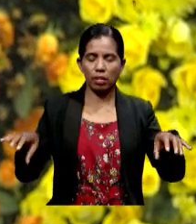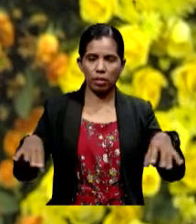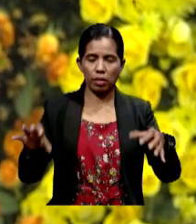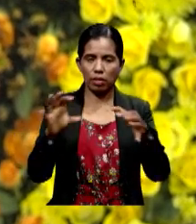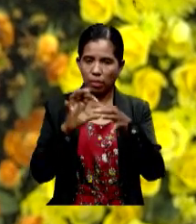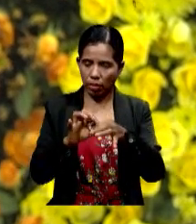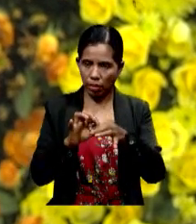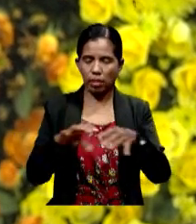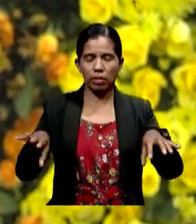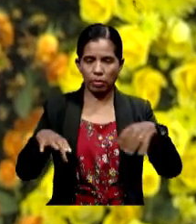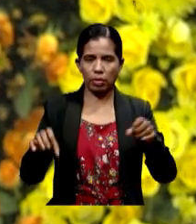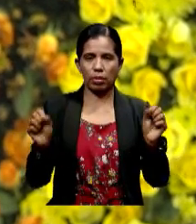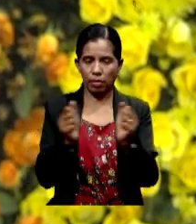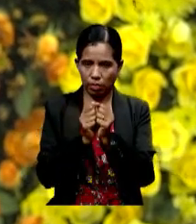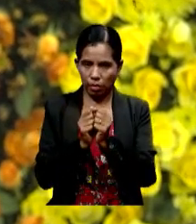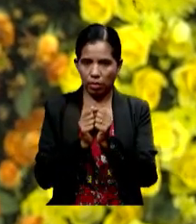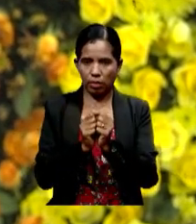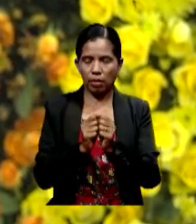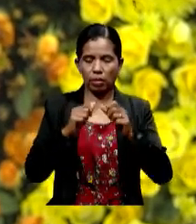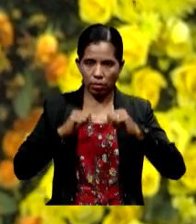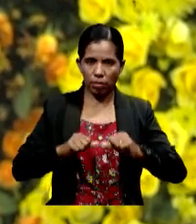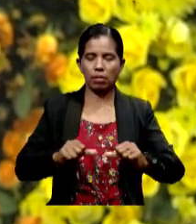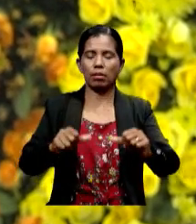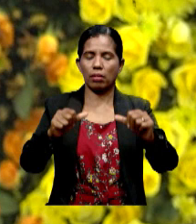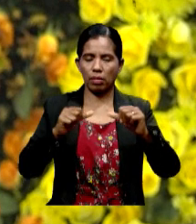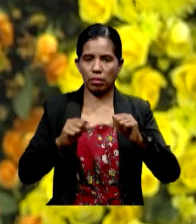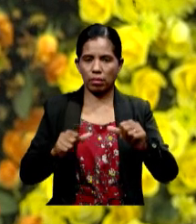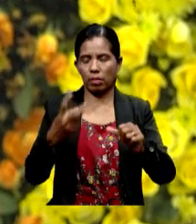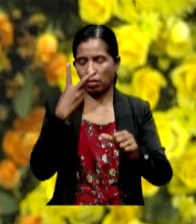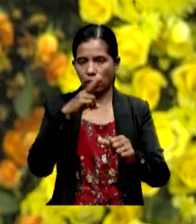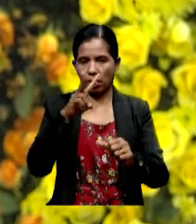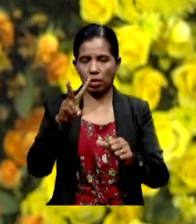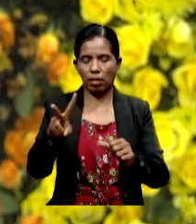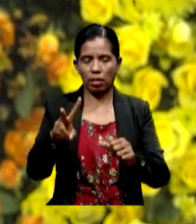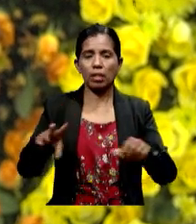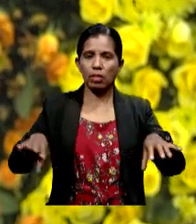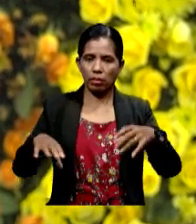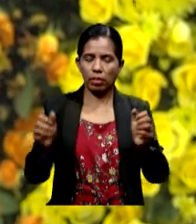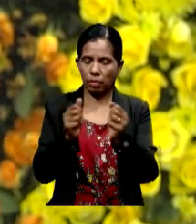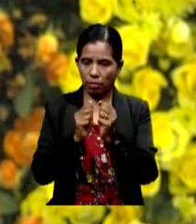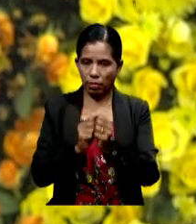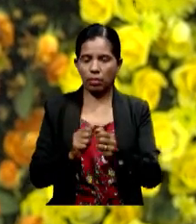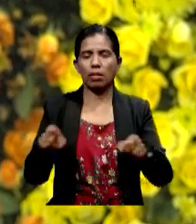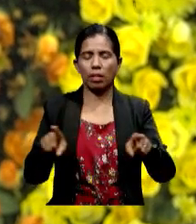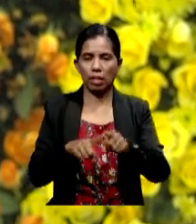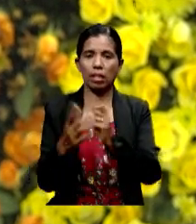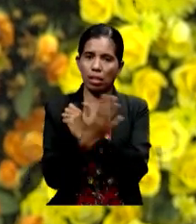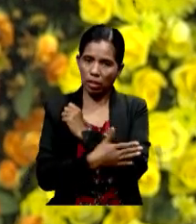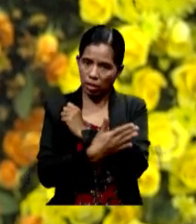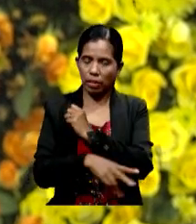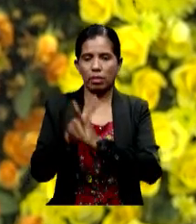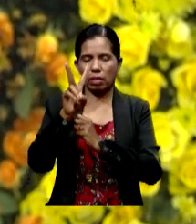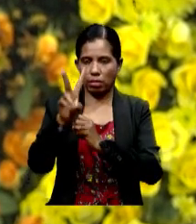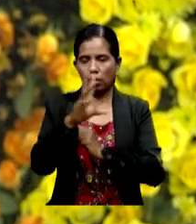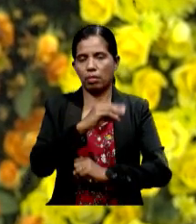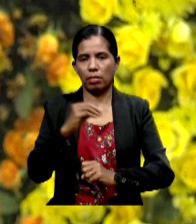desire, commitment to continue the exceptional good relationship between our two countries built over